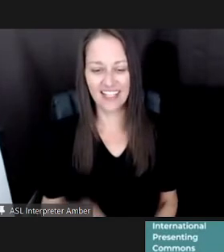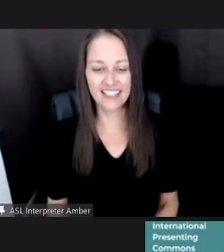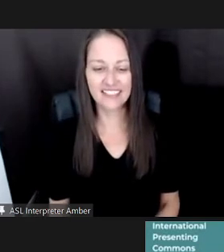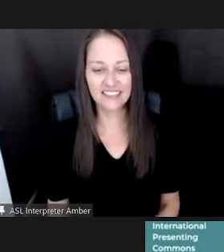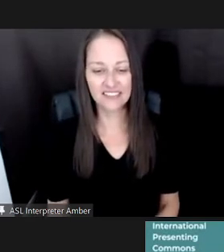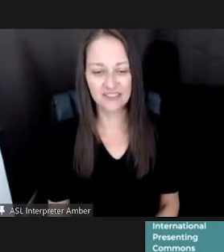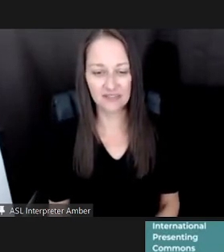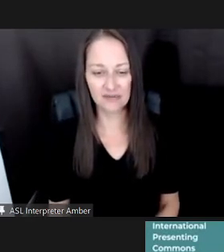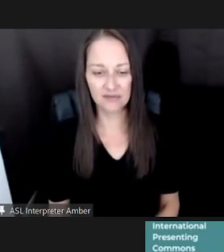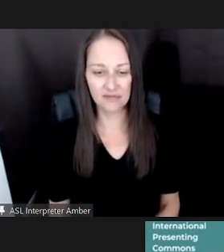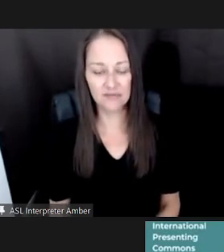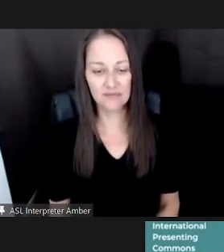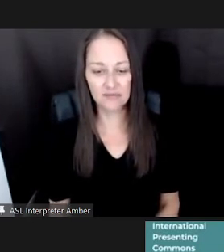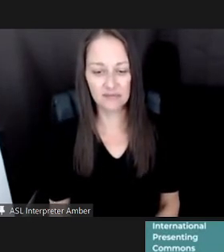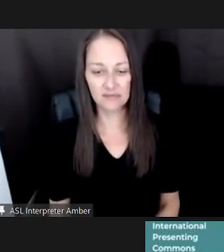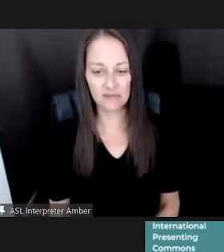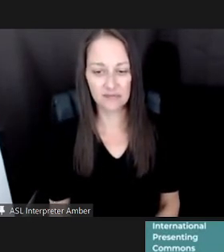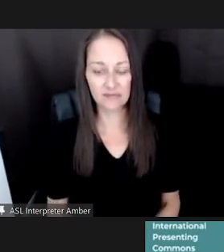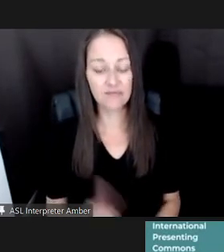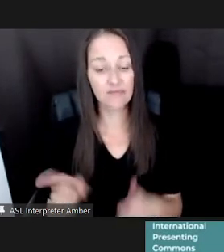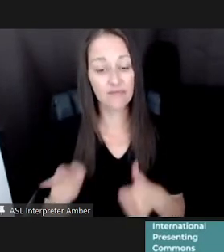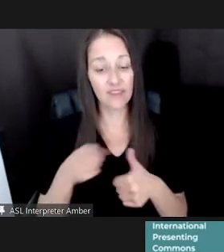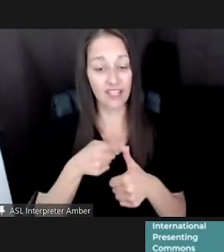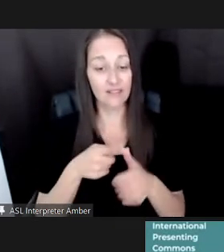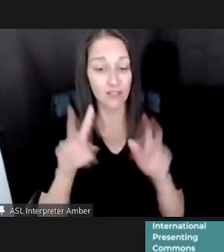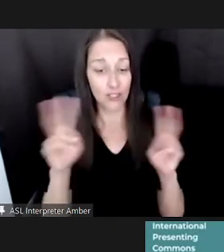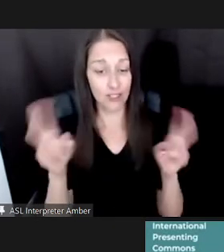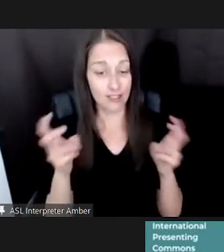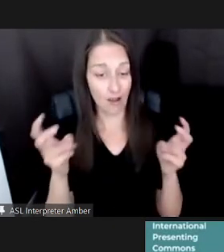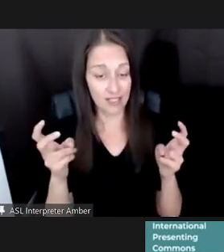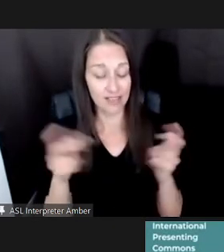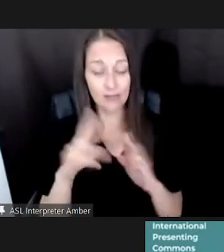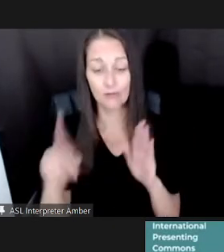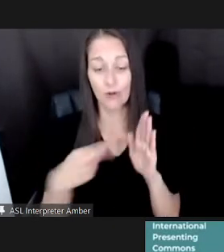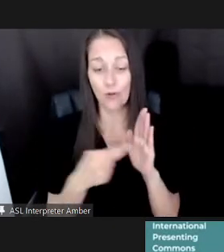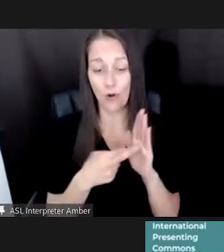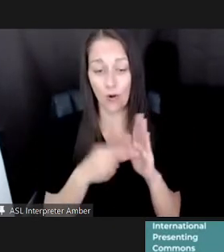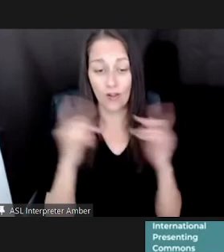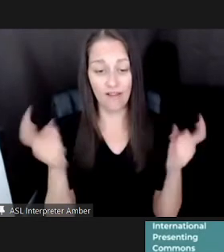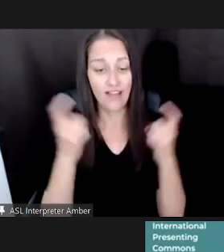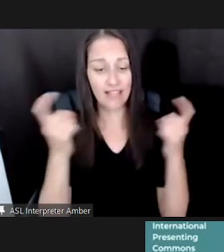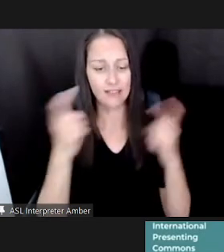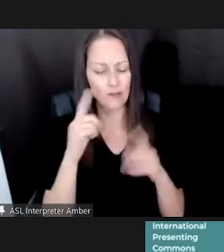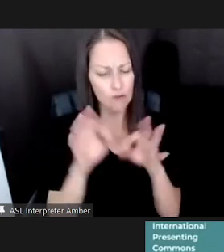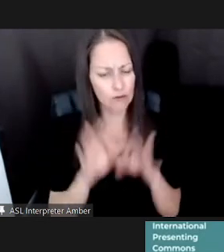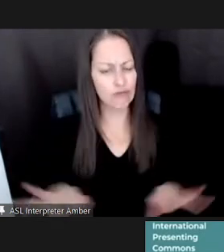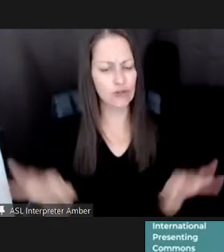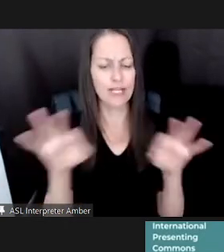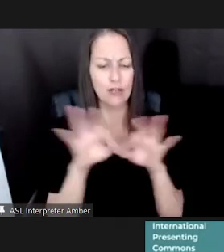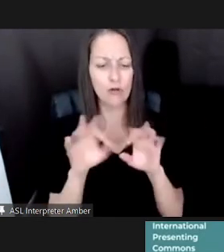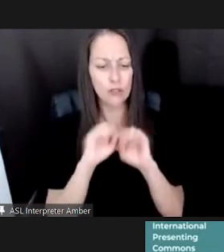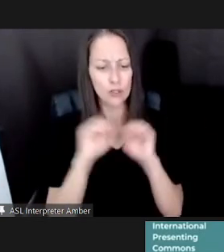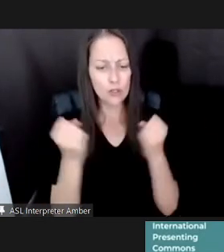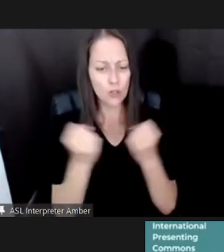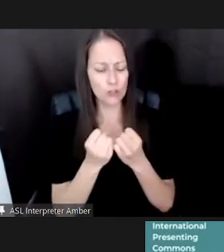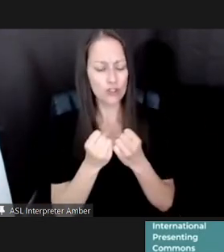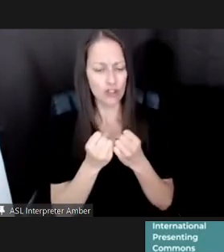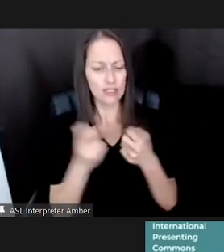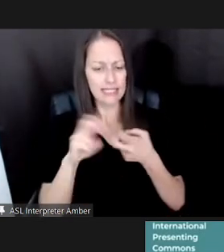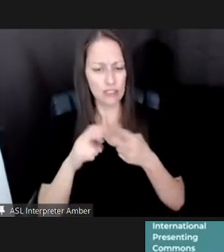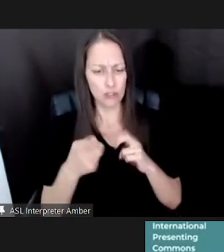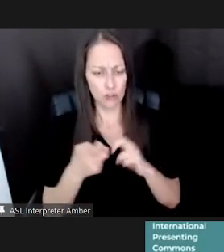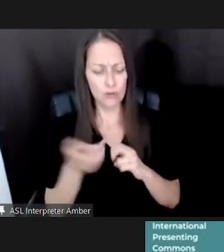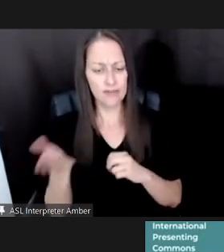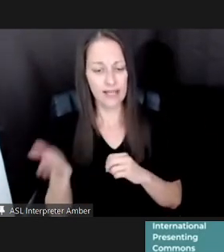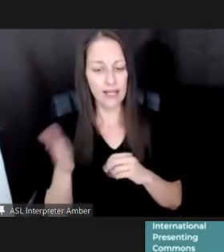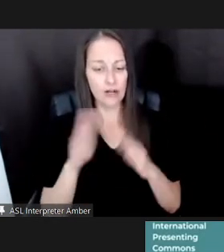The first topic about the role of a festival in critical social issues in a community. I mean, there are so many different